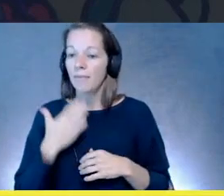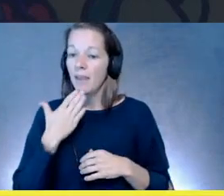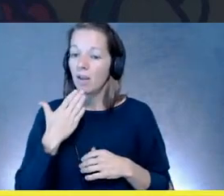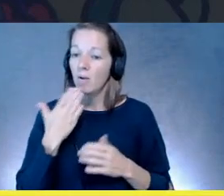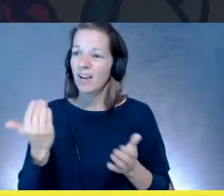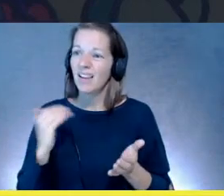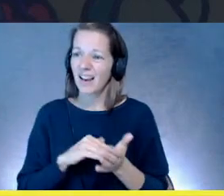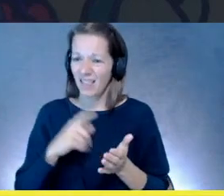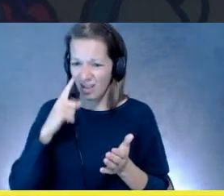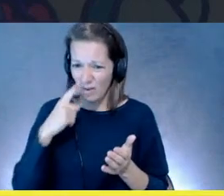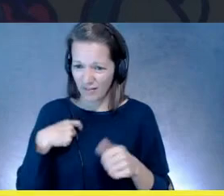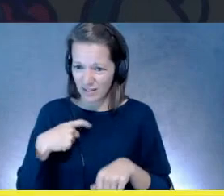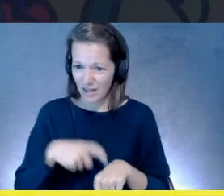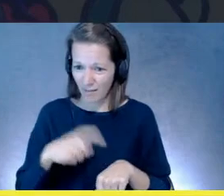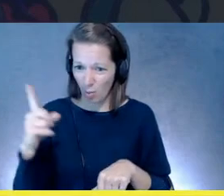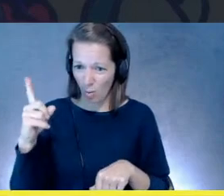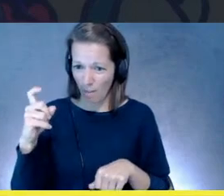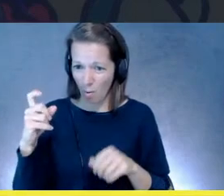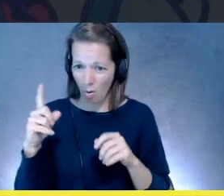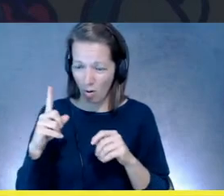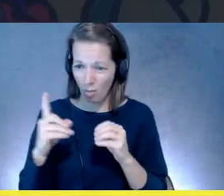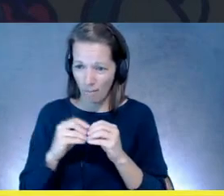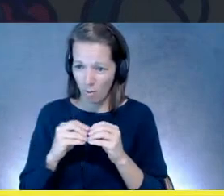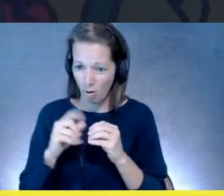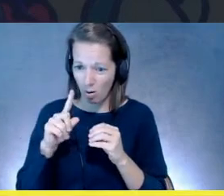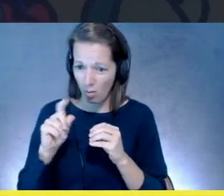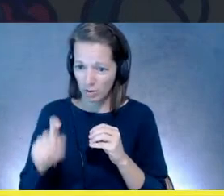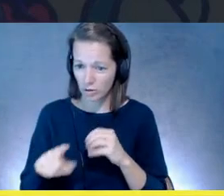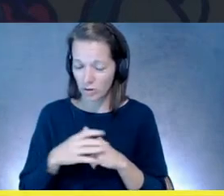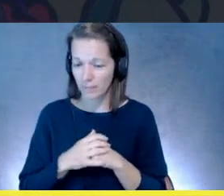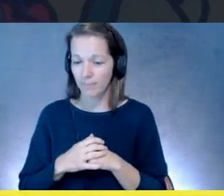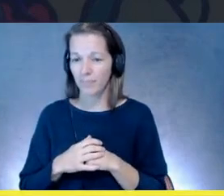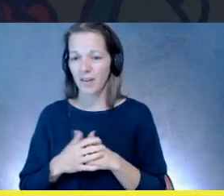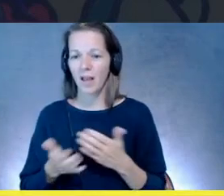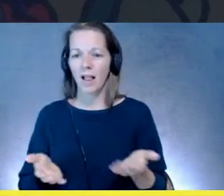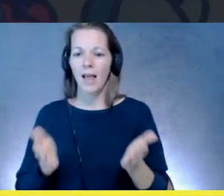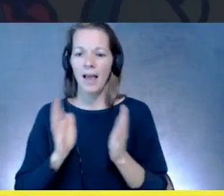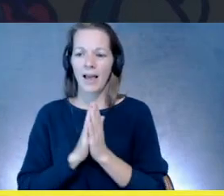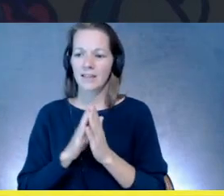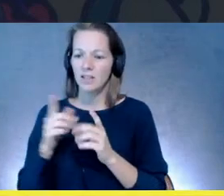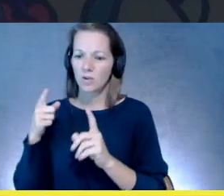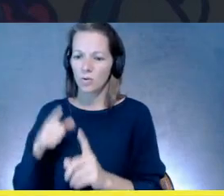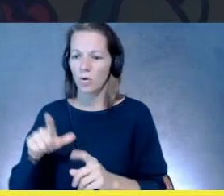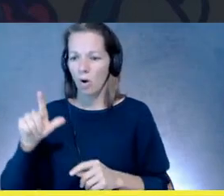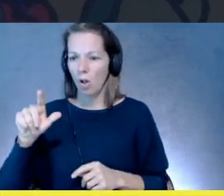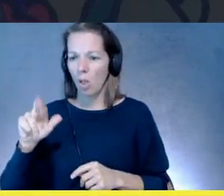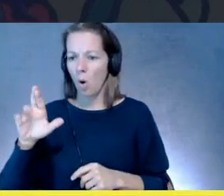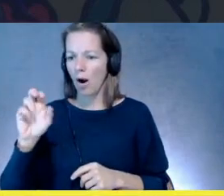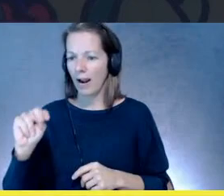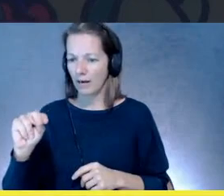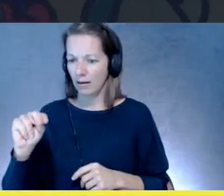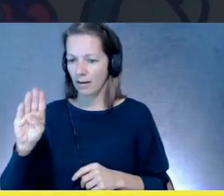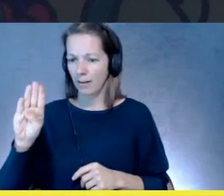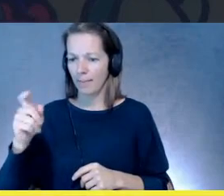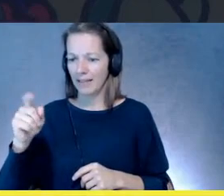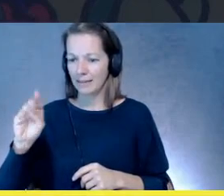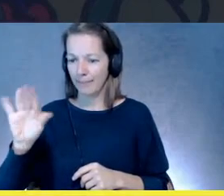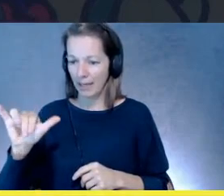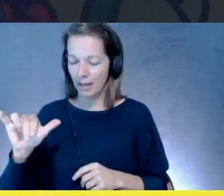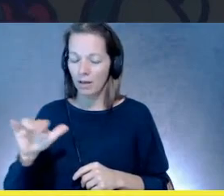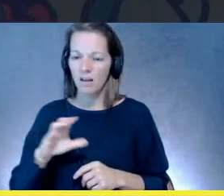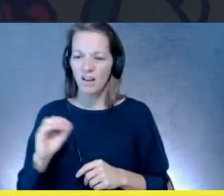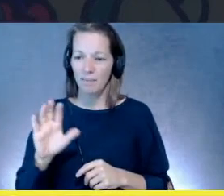we have time for maybe one more question. I'll ask it to Lauren Bixby, and we have about